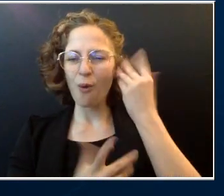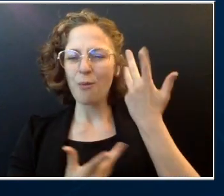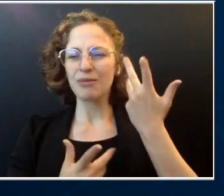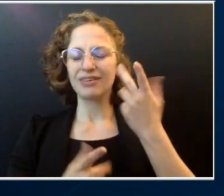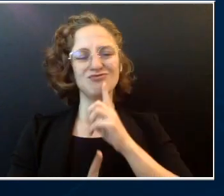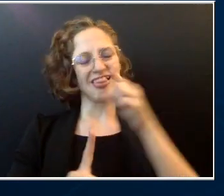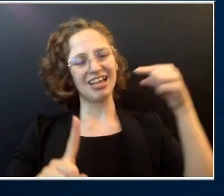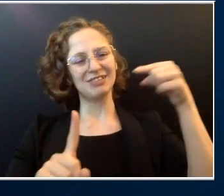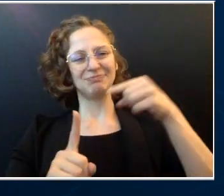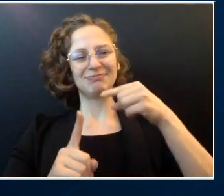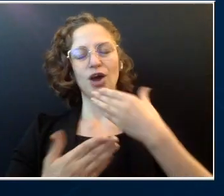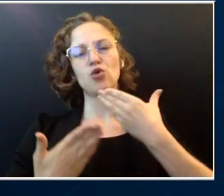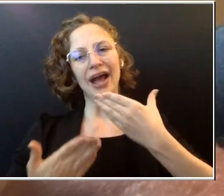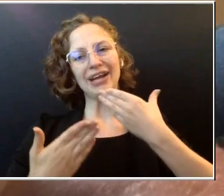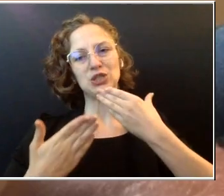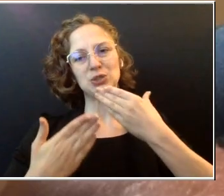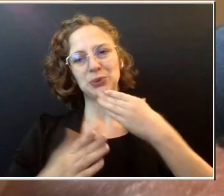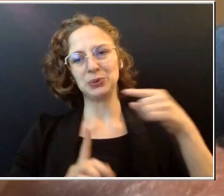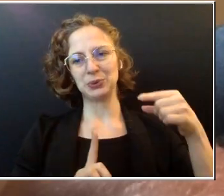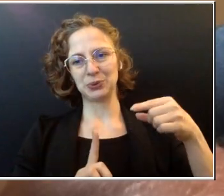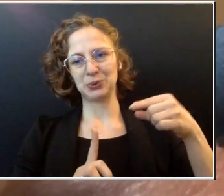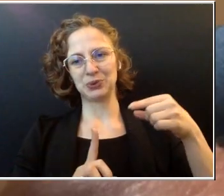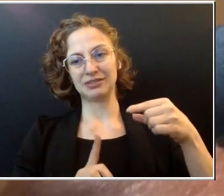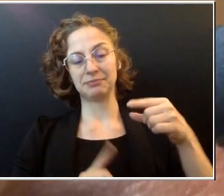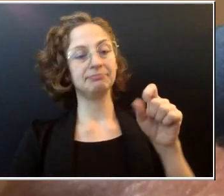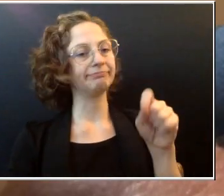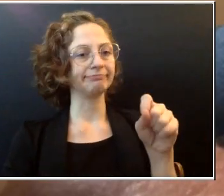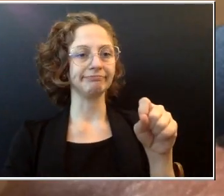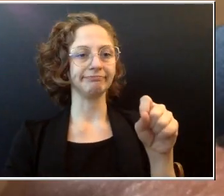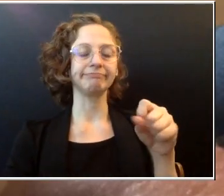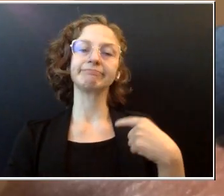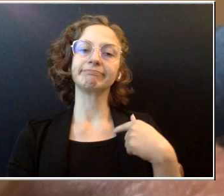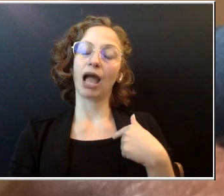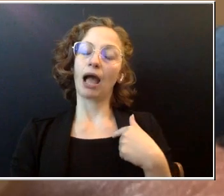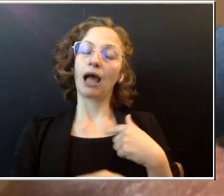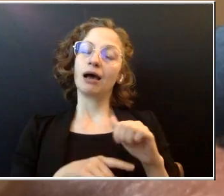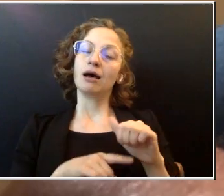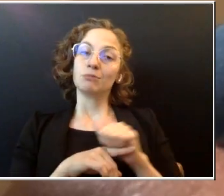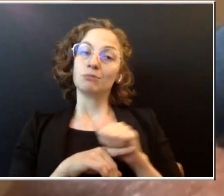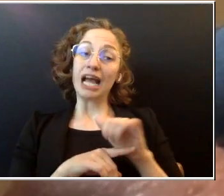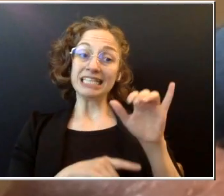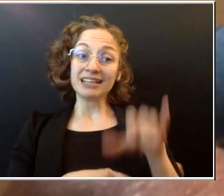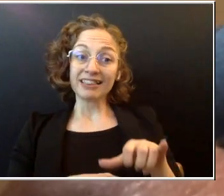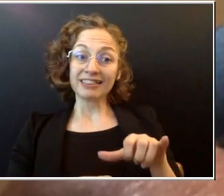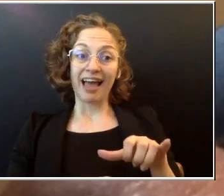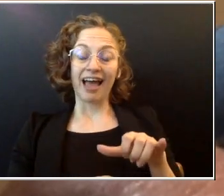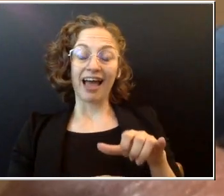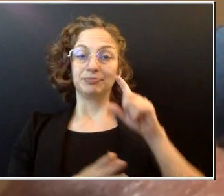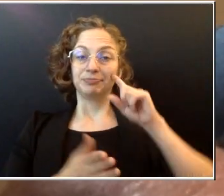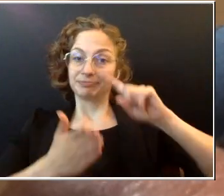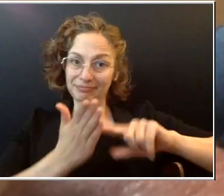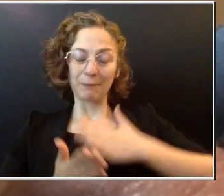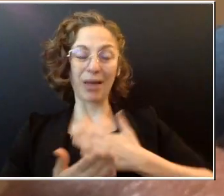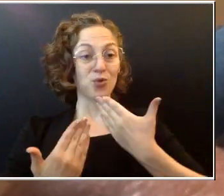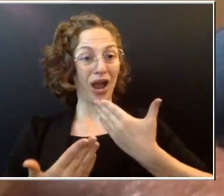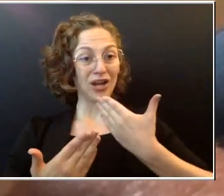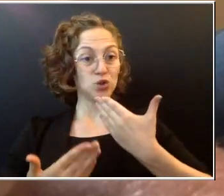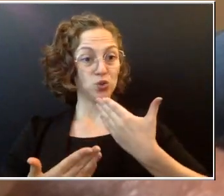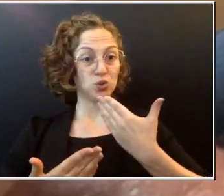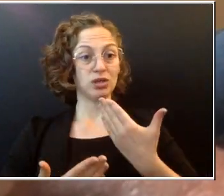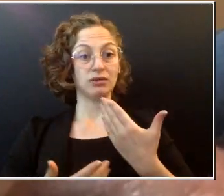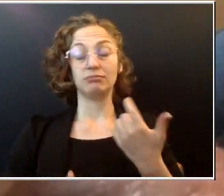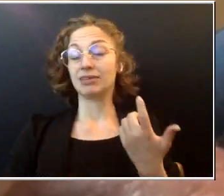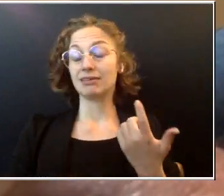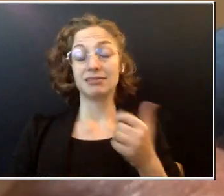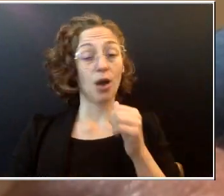Absolutely. Yeah, that's something that I'm getting better at practicing is gratitude, because I wasn't supposed to be here, and not only am I still